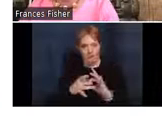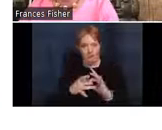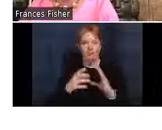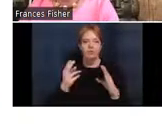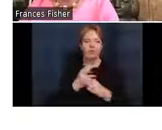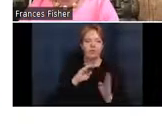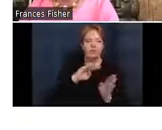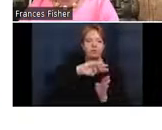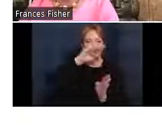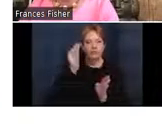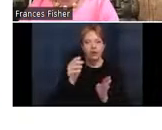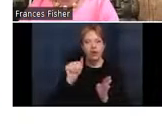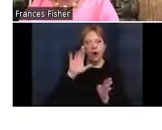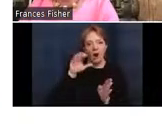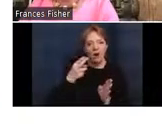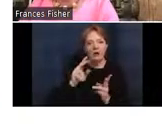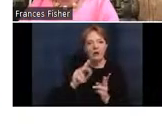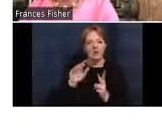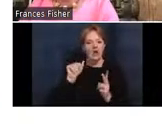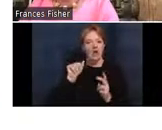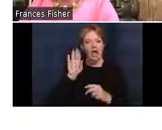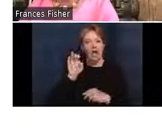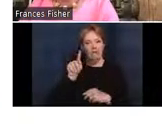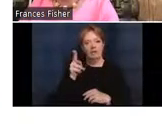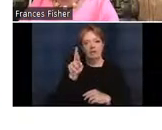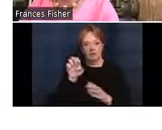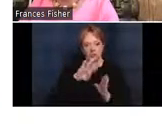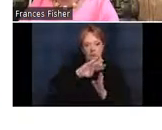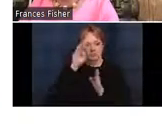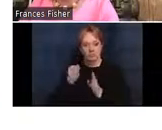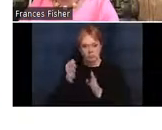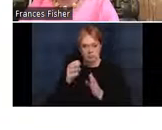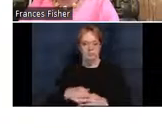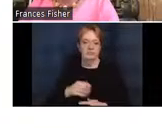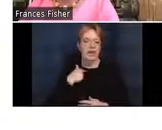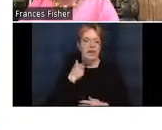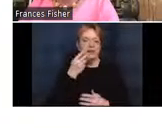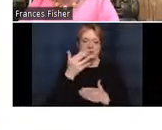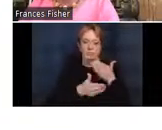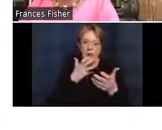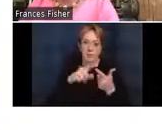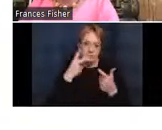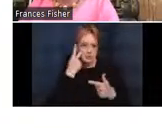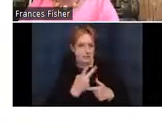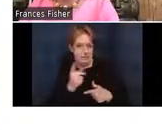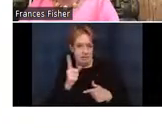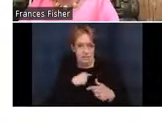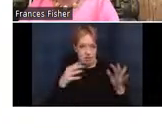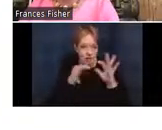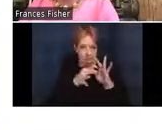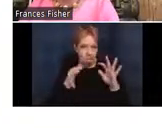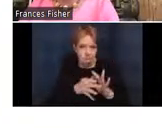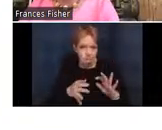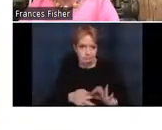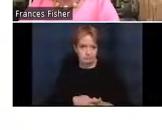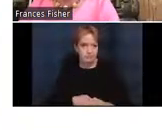and apertures. And I have here just a few processes that I'd like you to see where we're sort of making the connection. The first